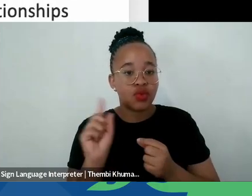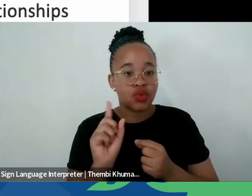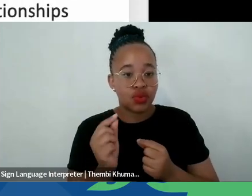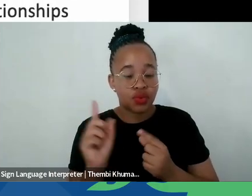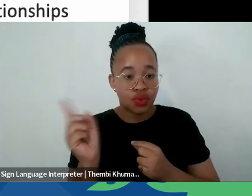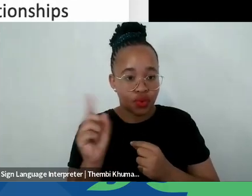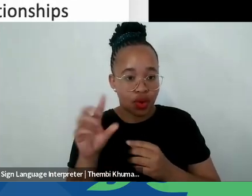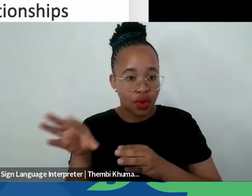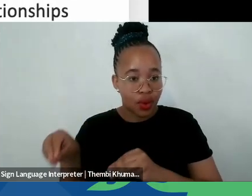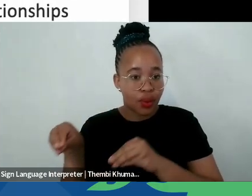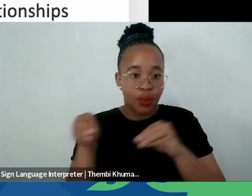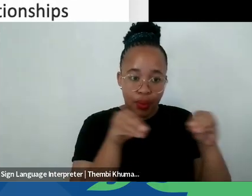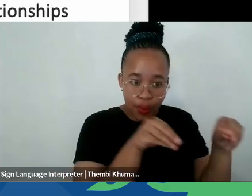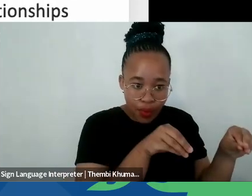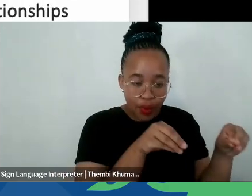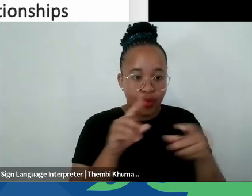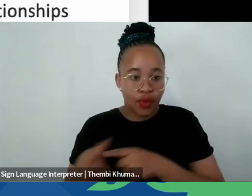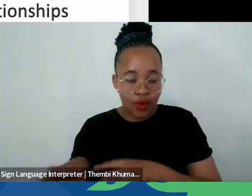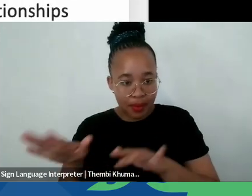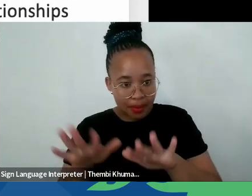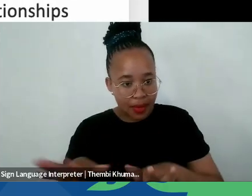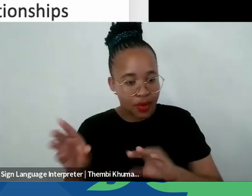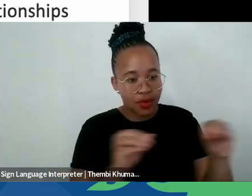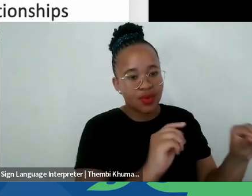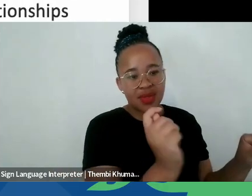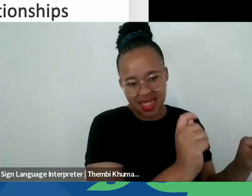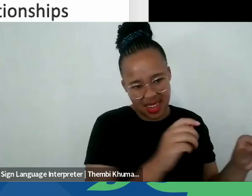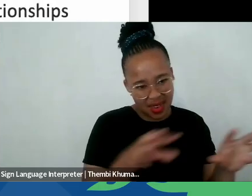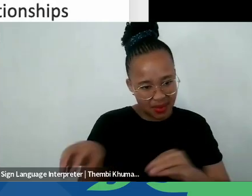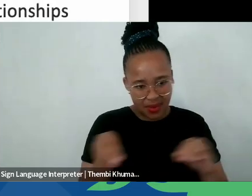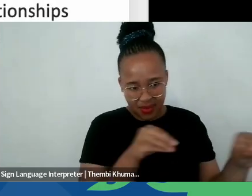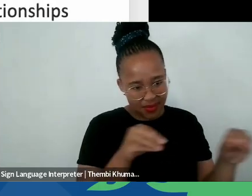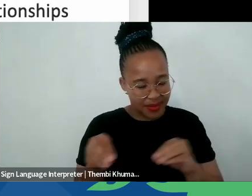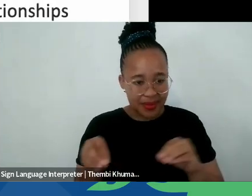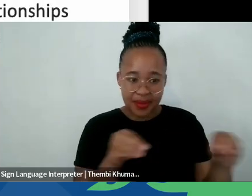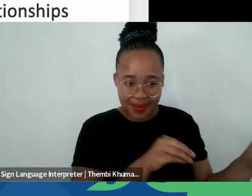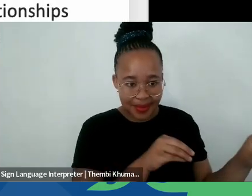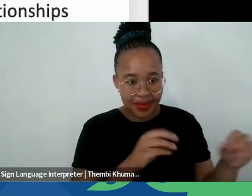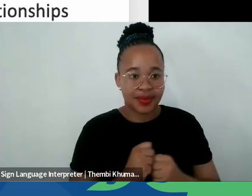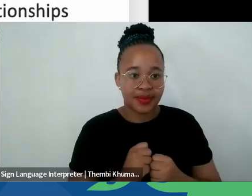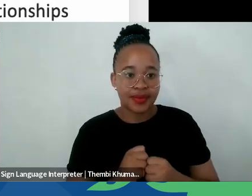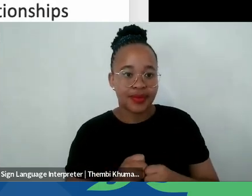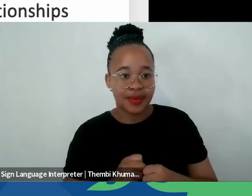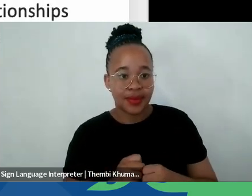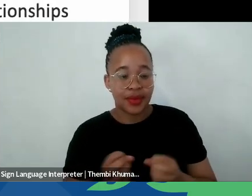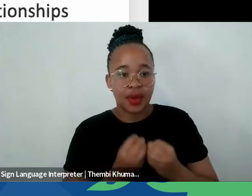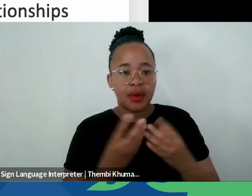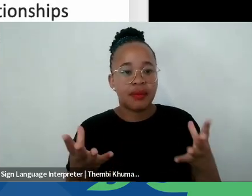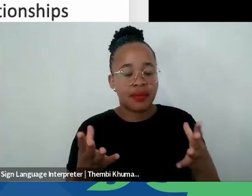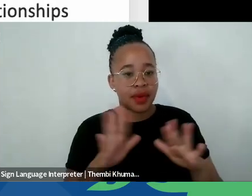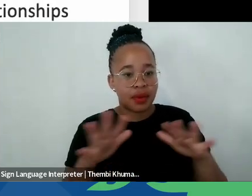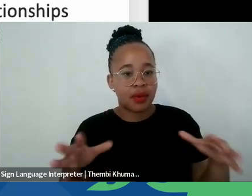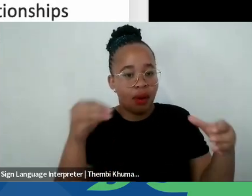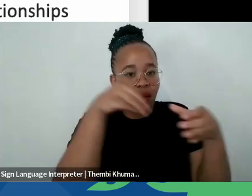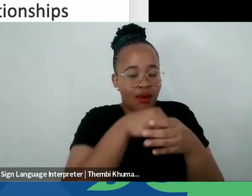also impacts on the adherence. By far, the most used drug was crystal meth. There was